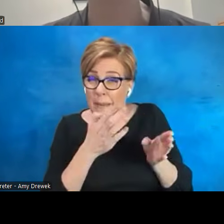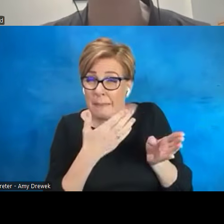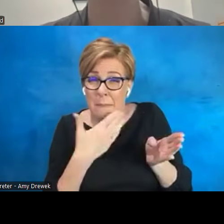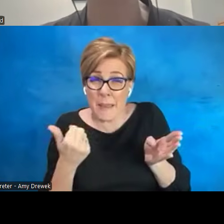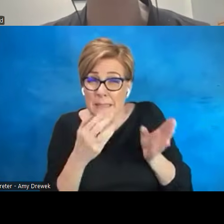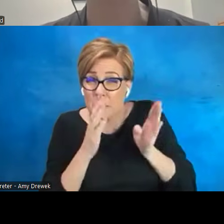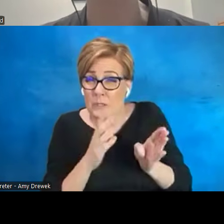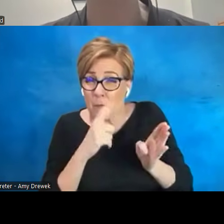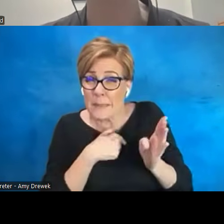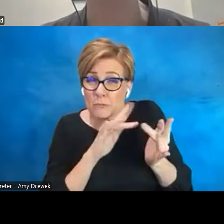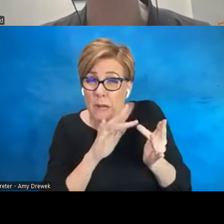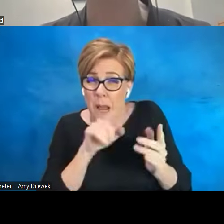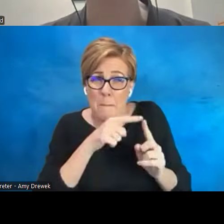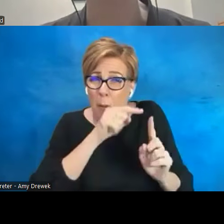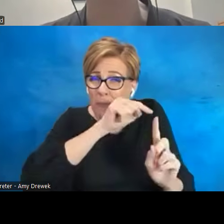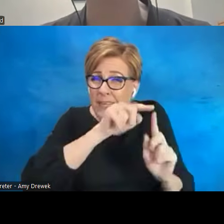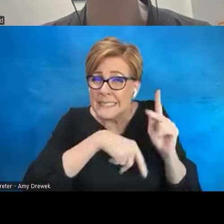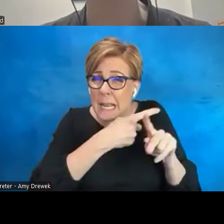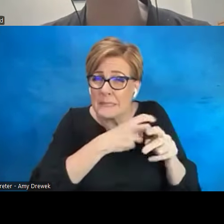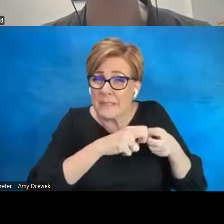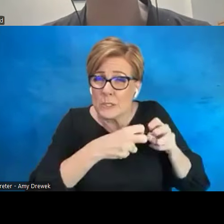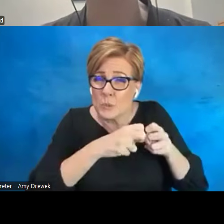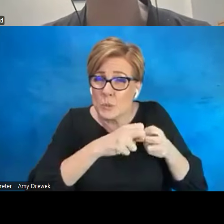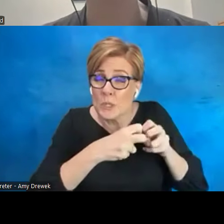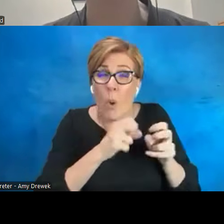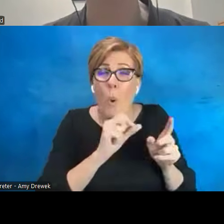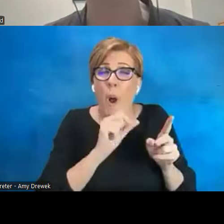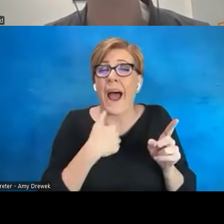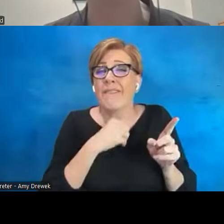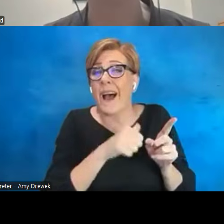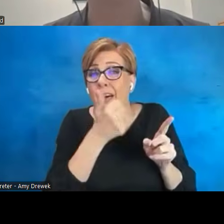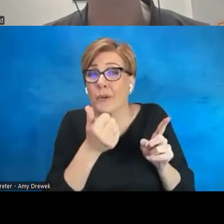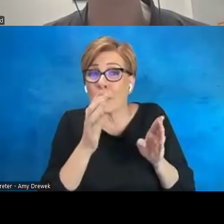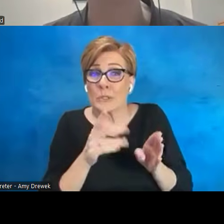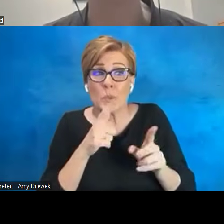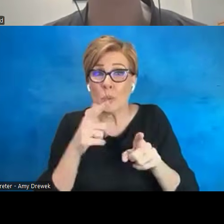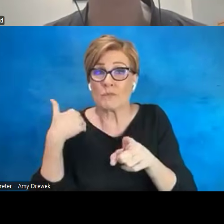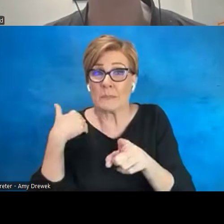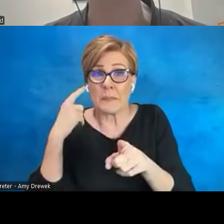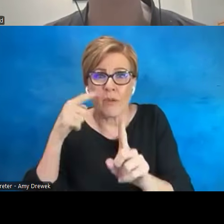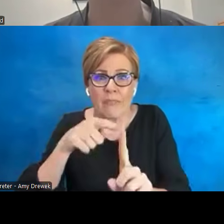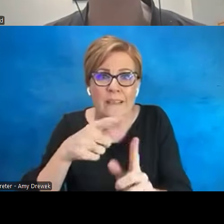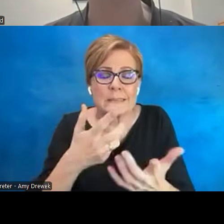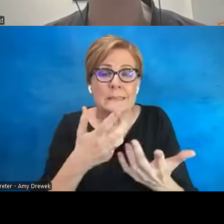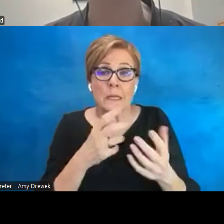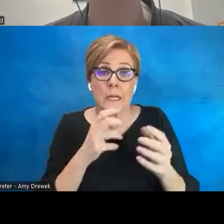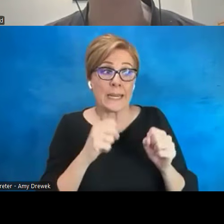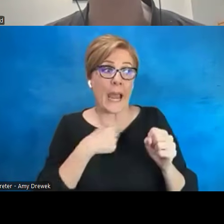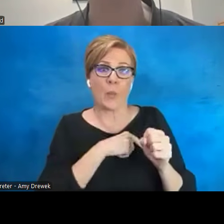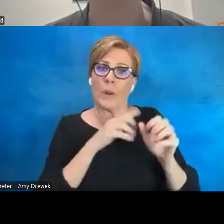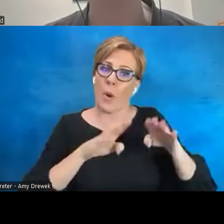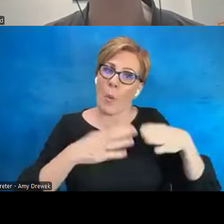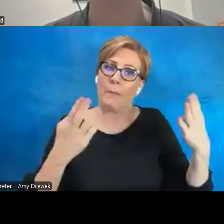about issues like this? Or is there someone else in your office who might be tasked with this? Is there a way for us to open a professional